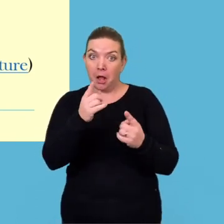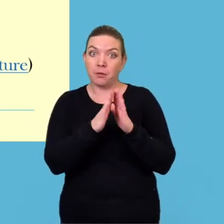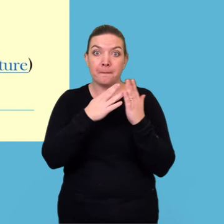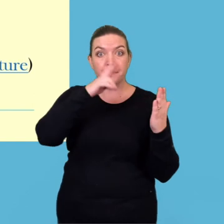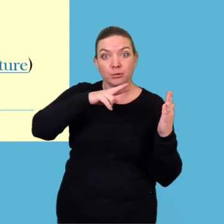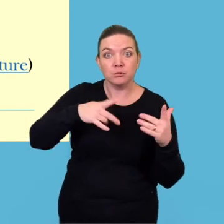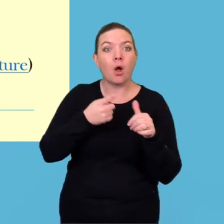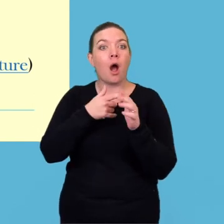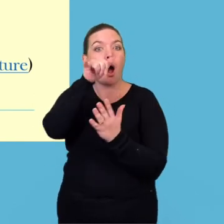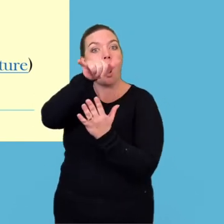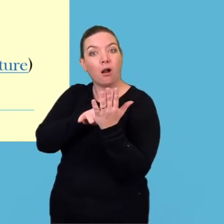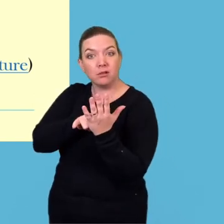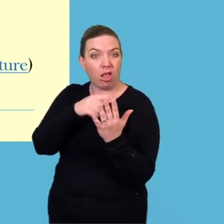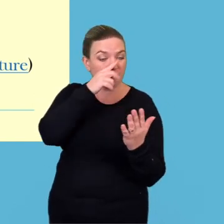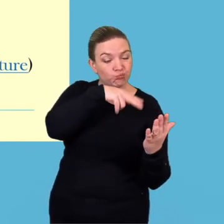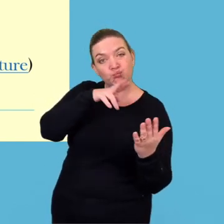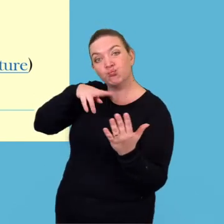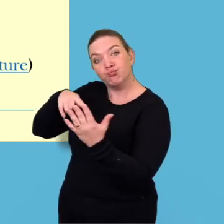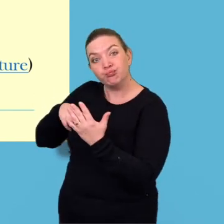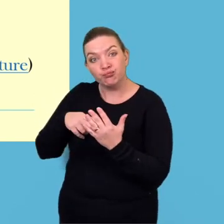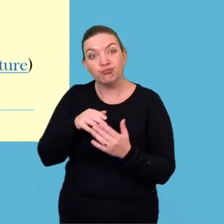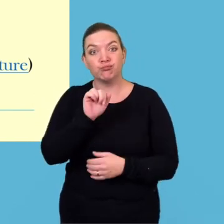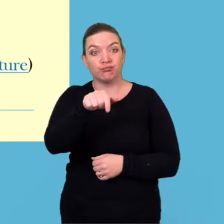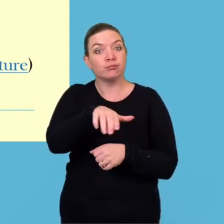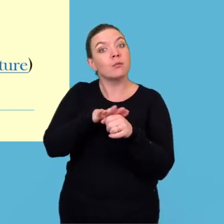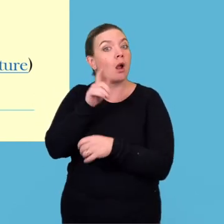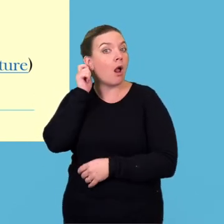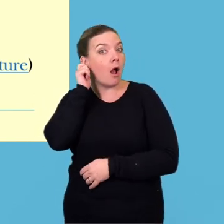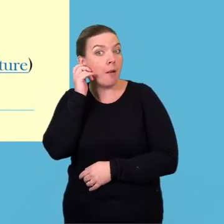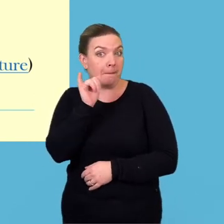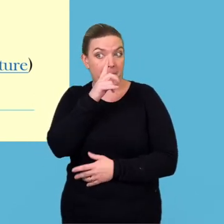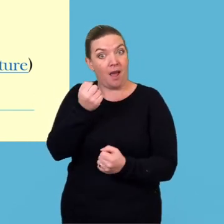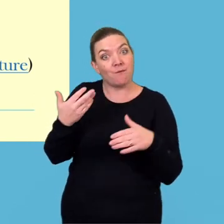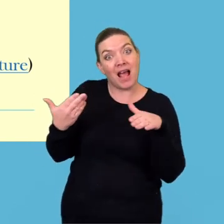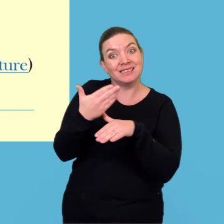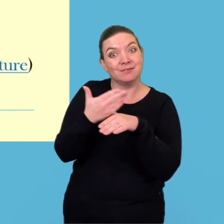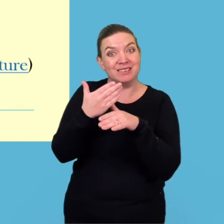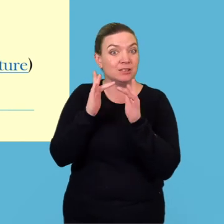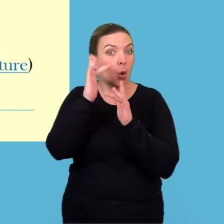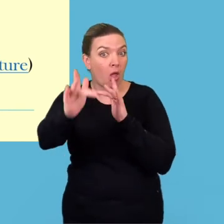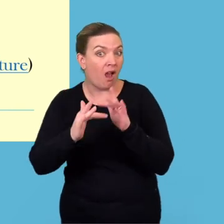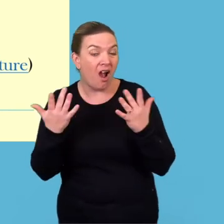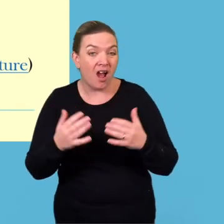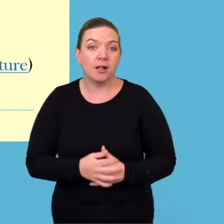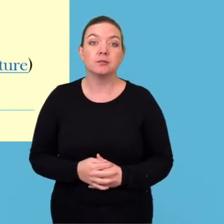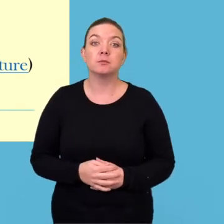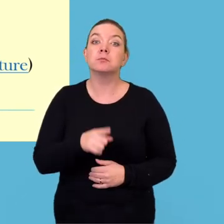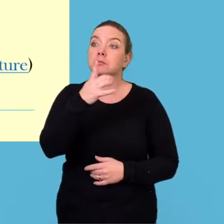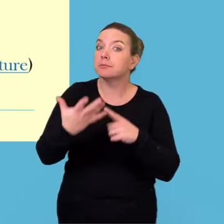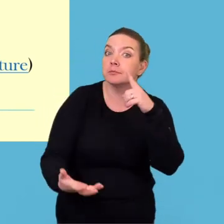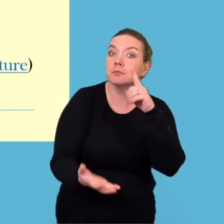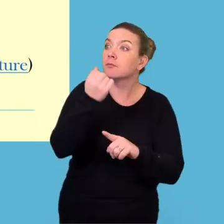You could also read books and articles on the subject you're interested in studying, and your local library may even have activities available